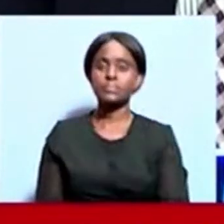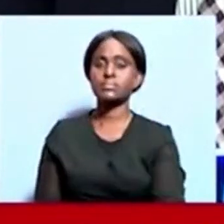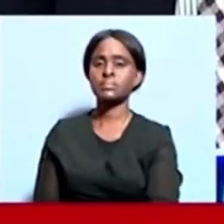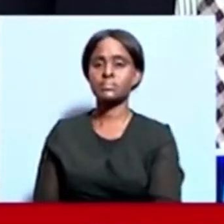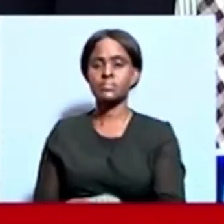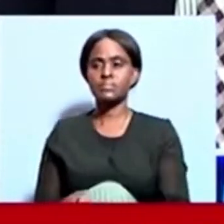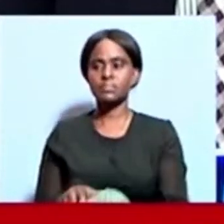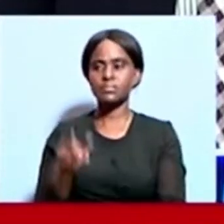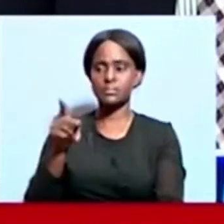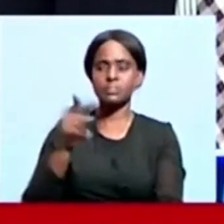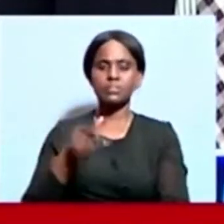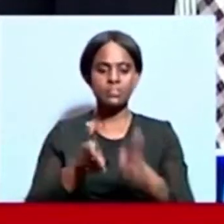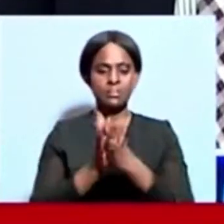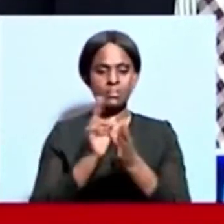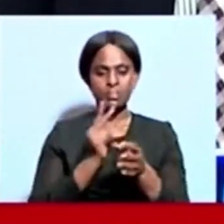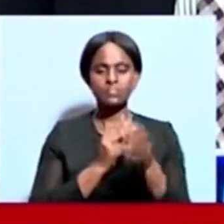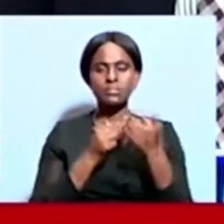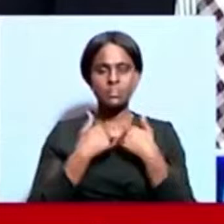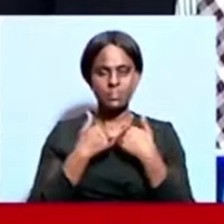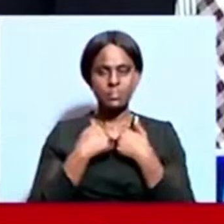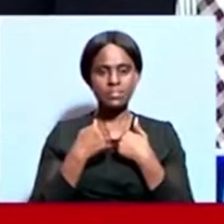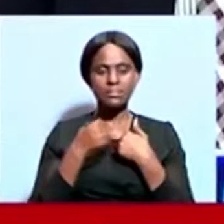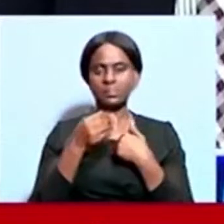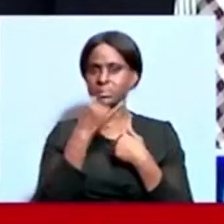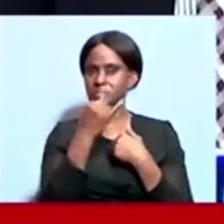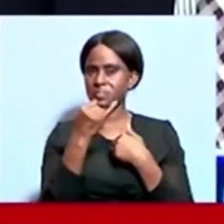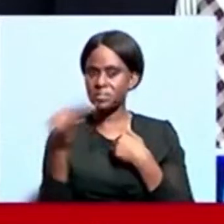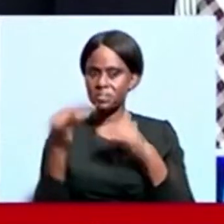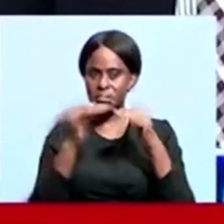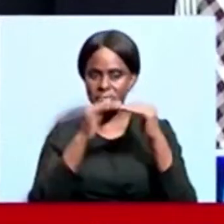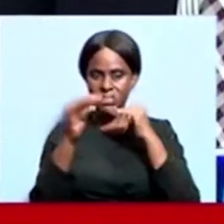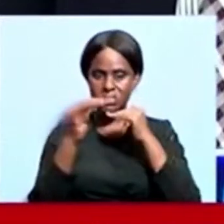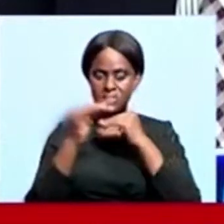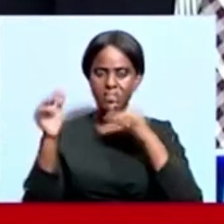you're asking whether we have issued our own standard contracts.